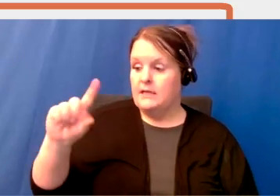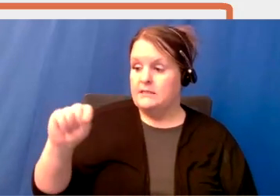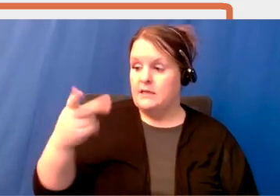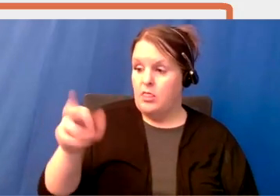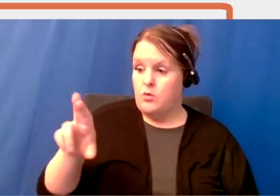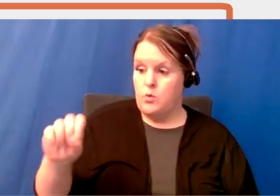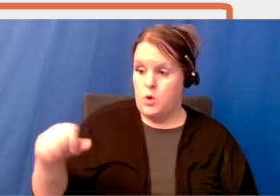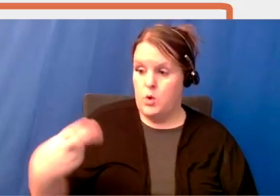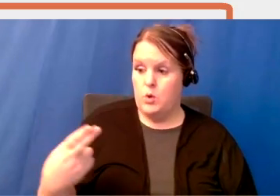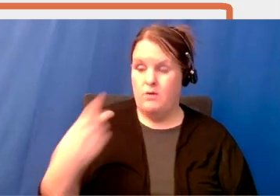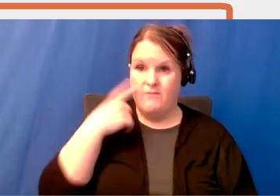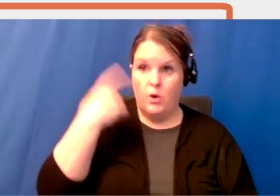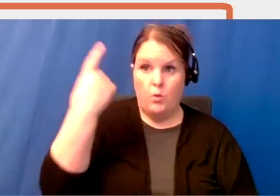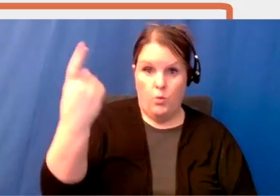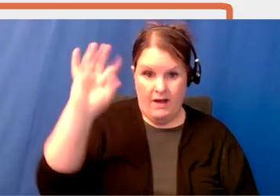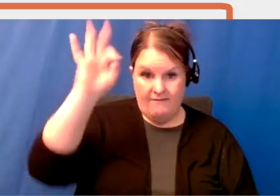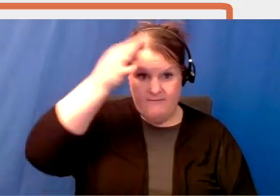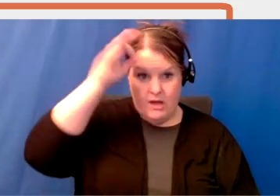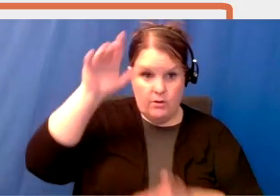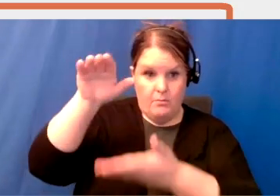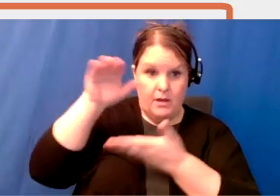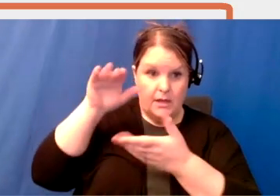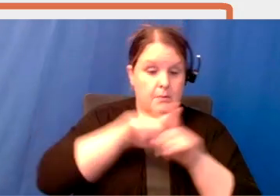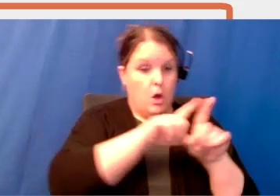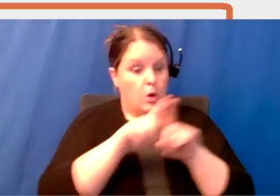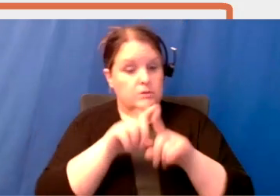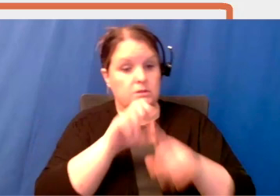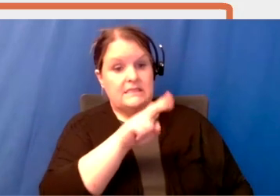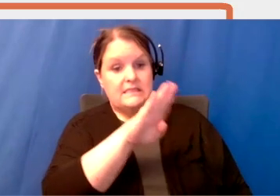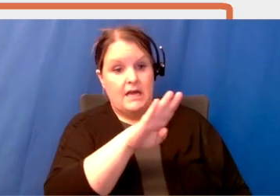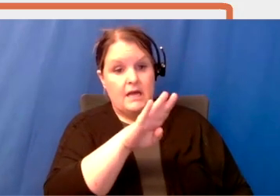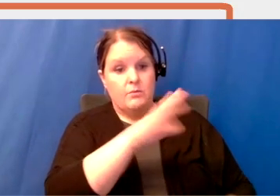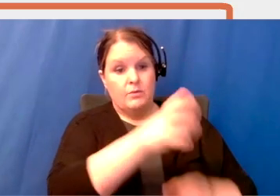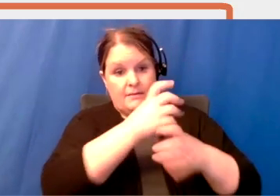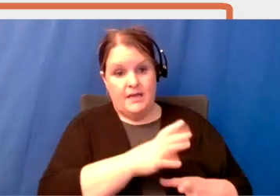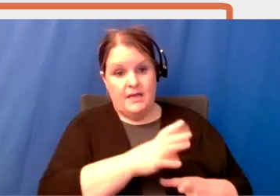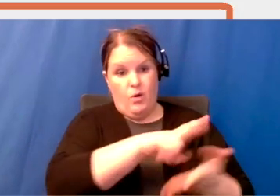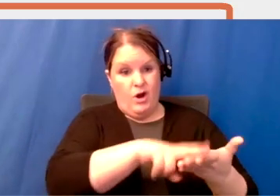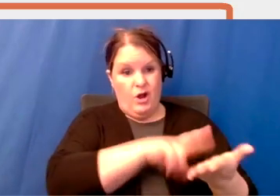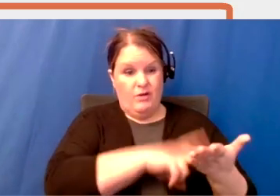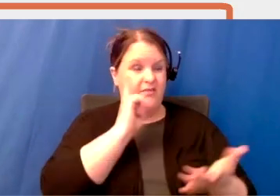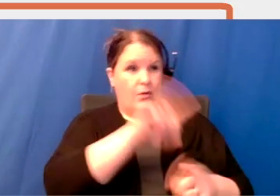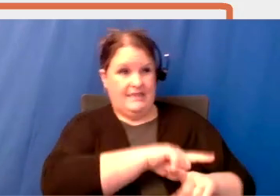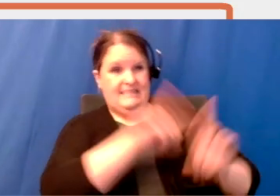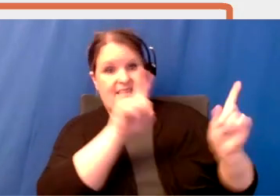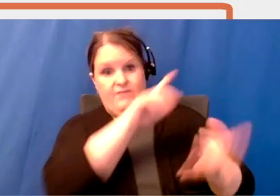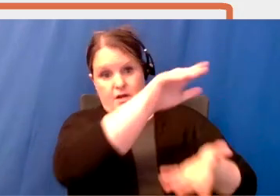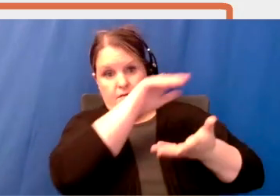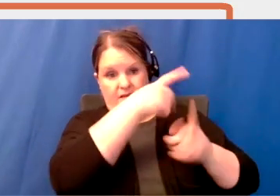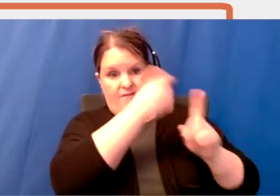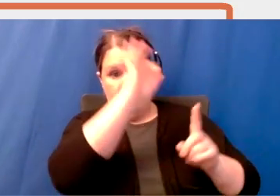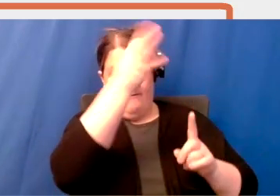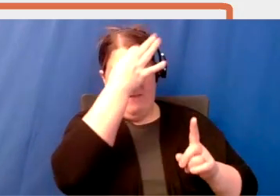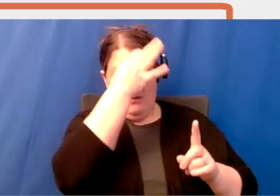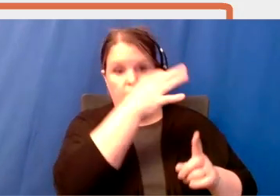award, but you can act as maybe a subrecipient or even a contractor on another federal award. And just make sure that